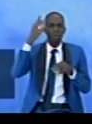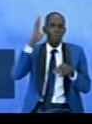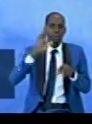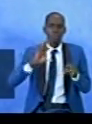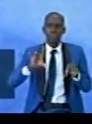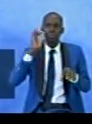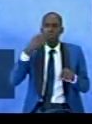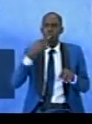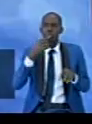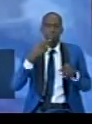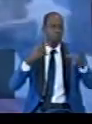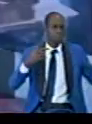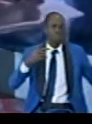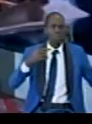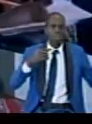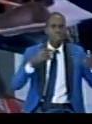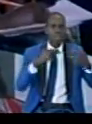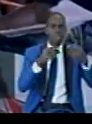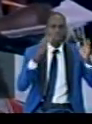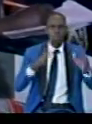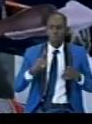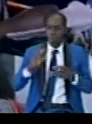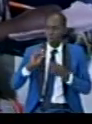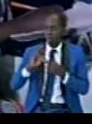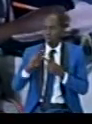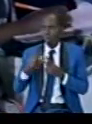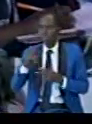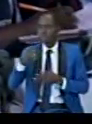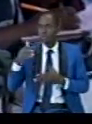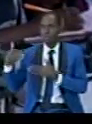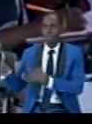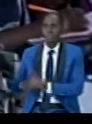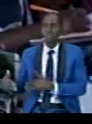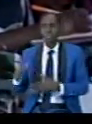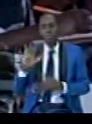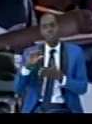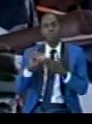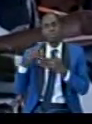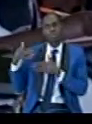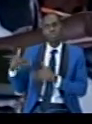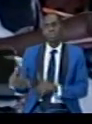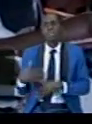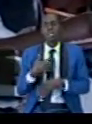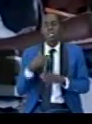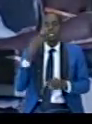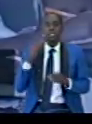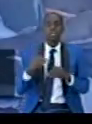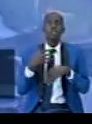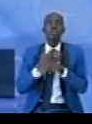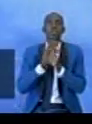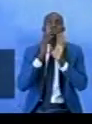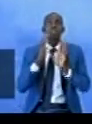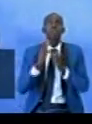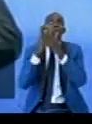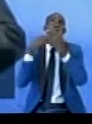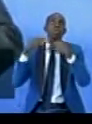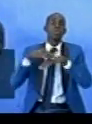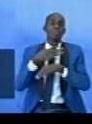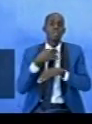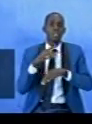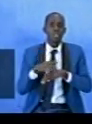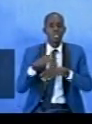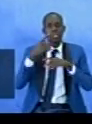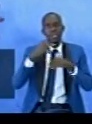On your side. And if the creator of the heavens and the earth, and if the father, the father of our